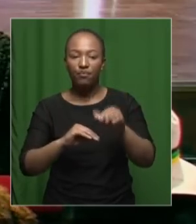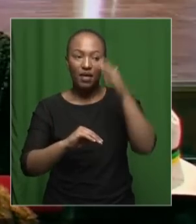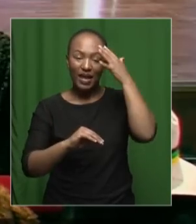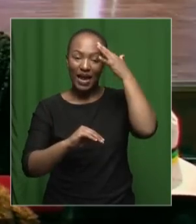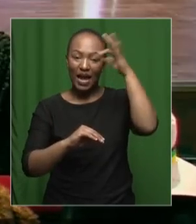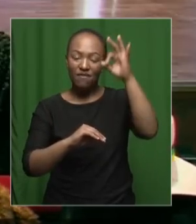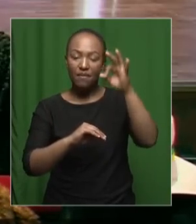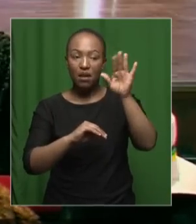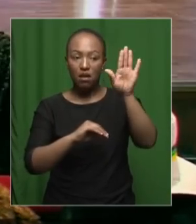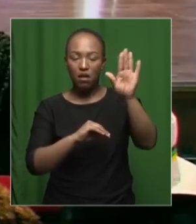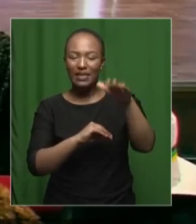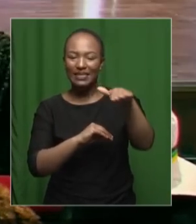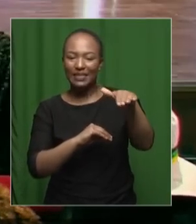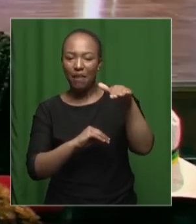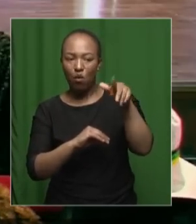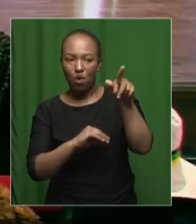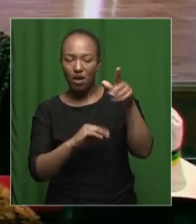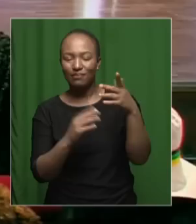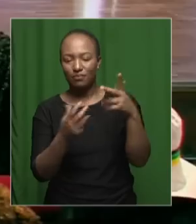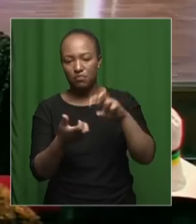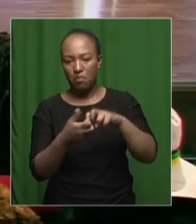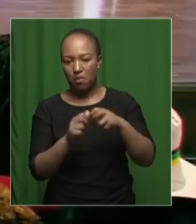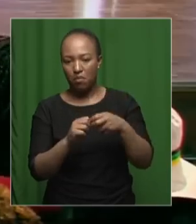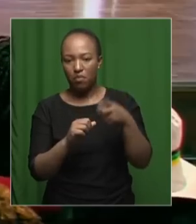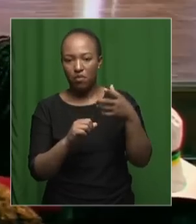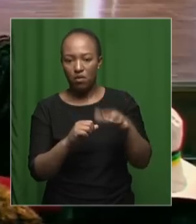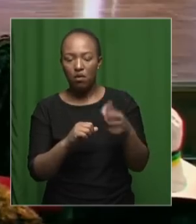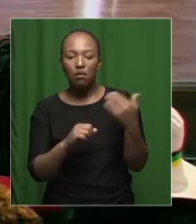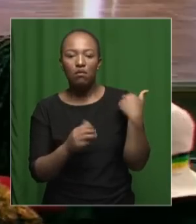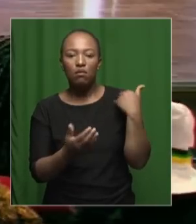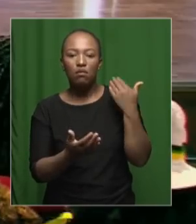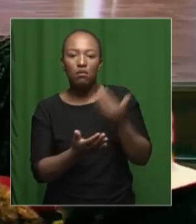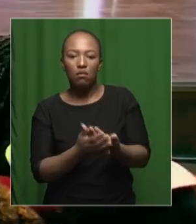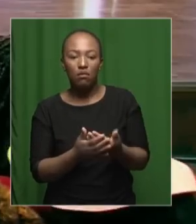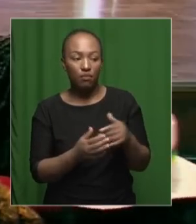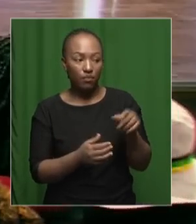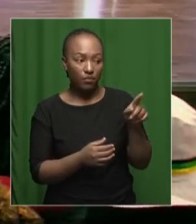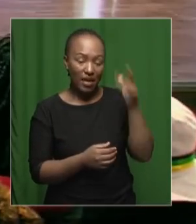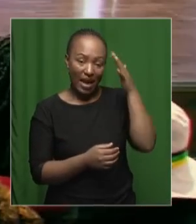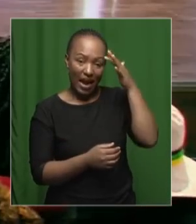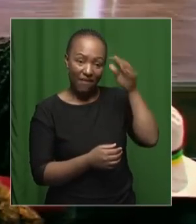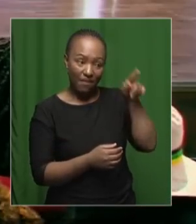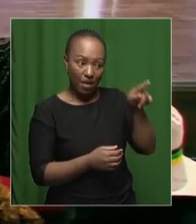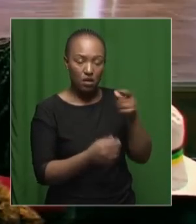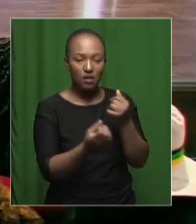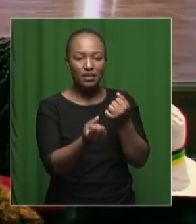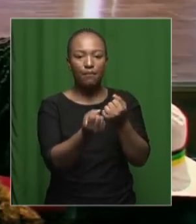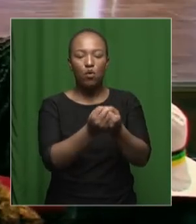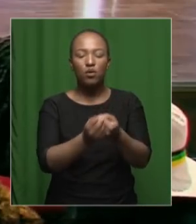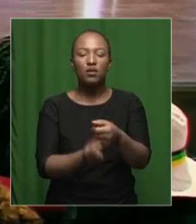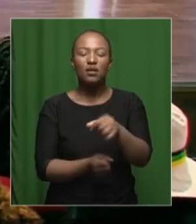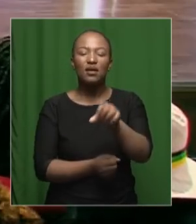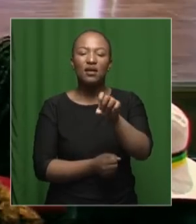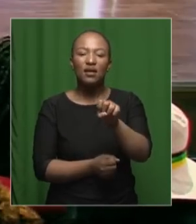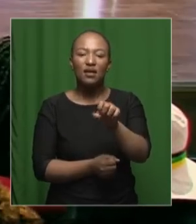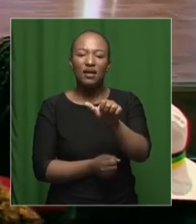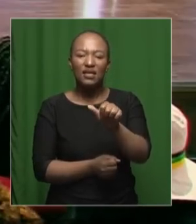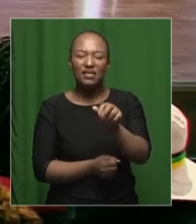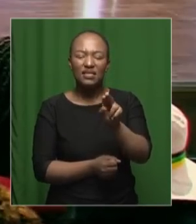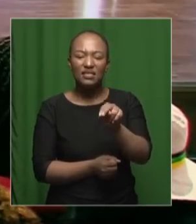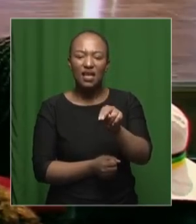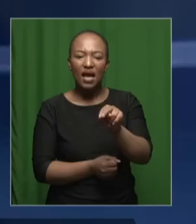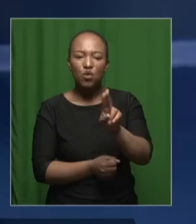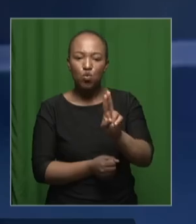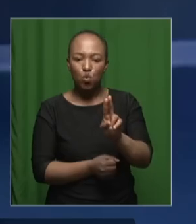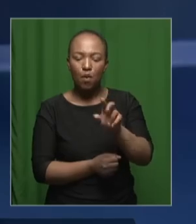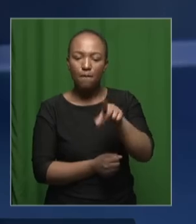And but this is the government that has been supporting ZANU-PF, even when ZANU-PF was losing elections, you know. And